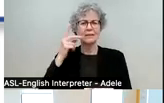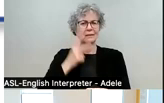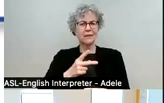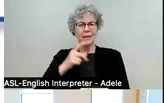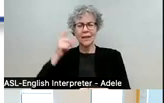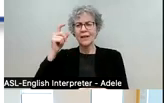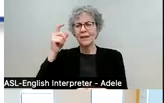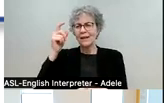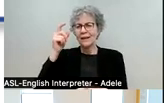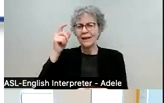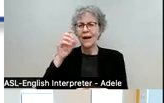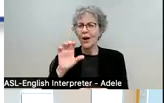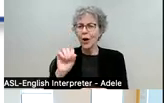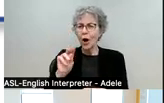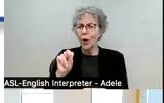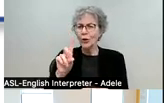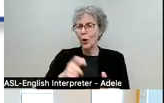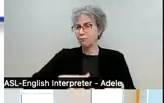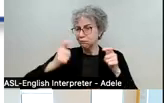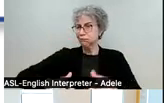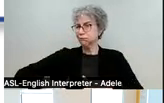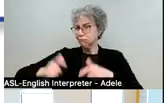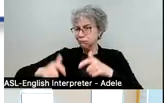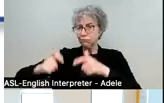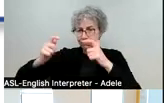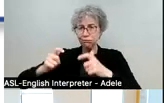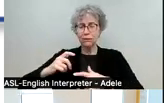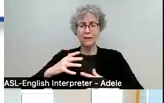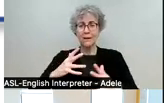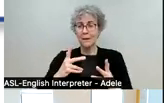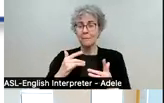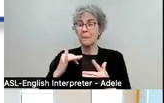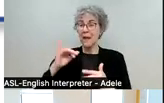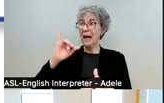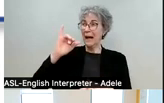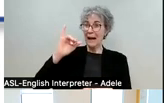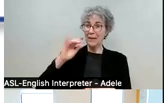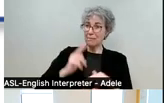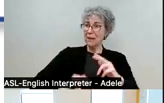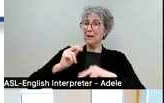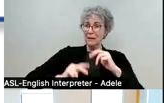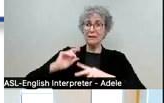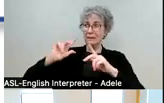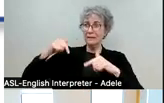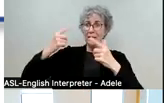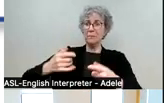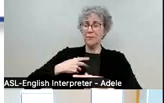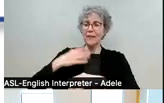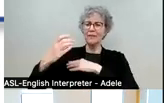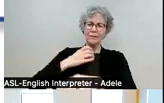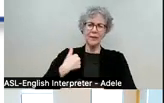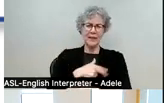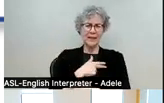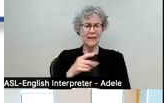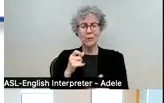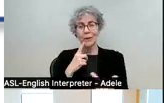gone up. There's been more and more of those large buildings, which forced us as an organization to decide, if we're going to stay relevant,